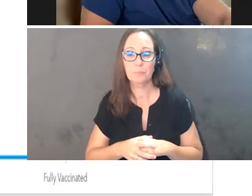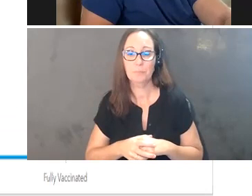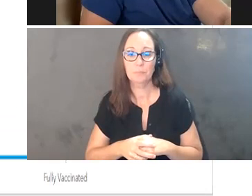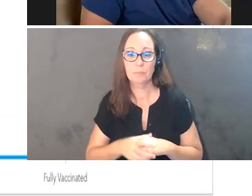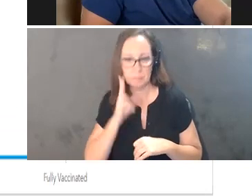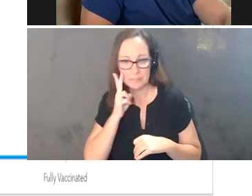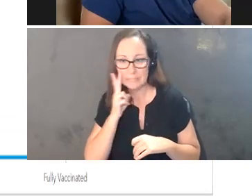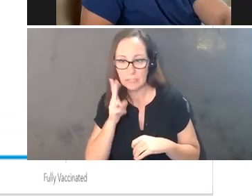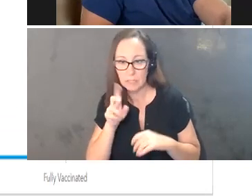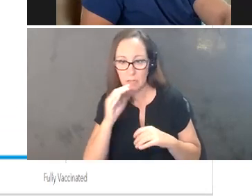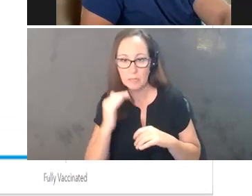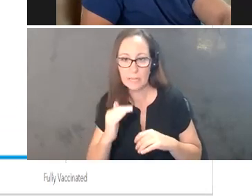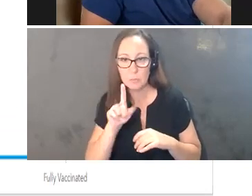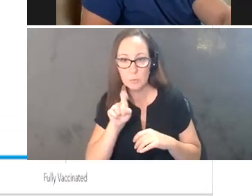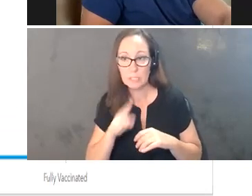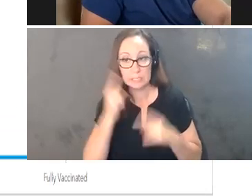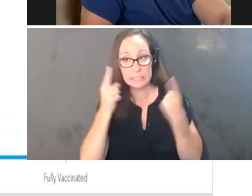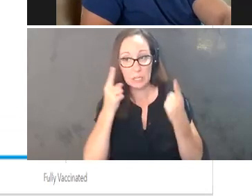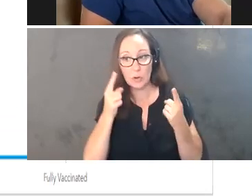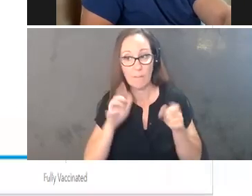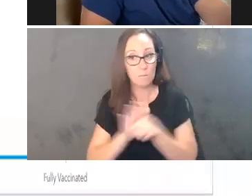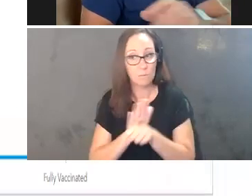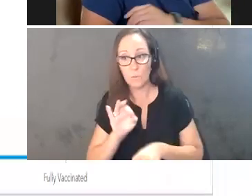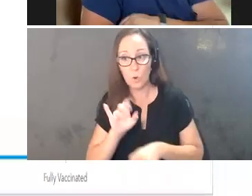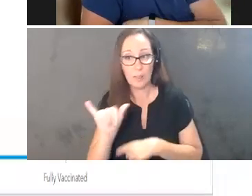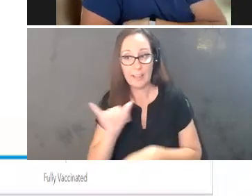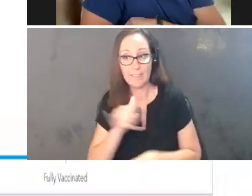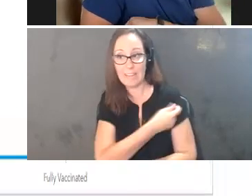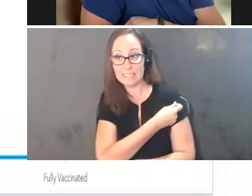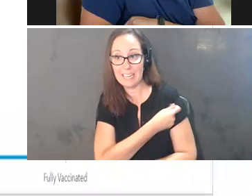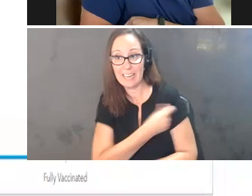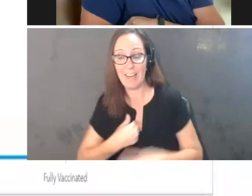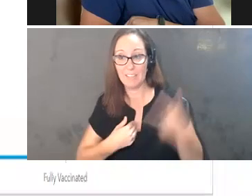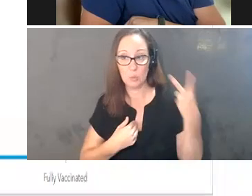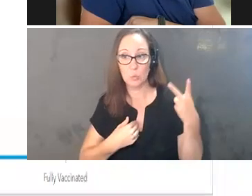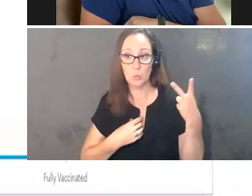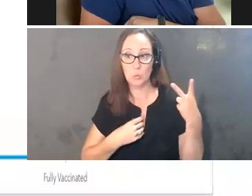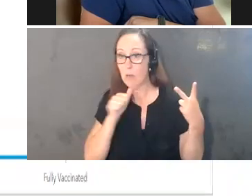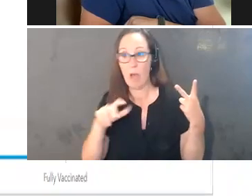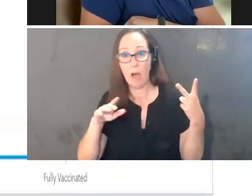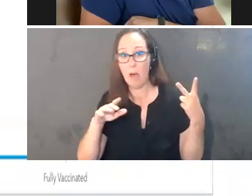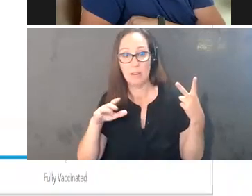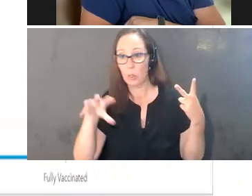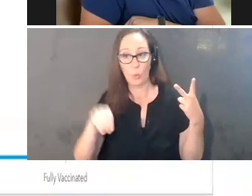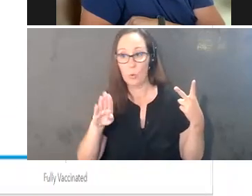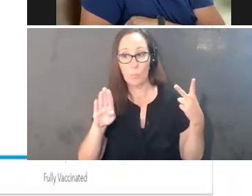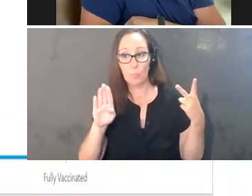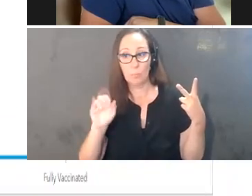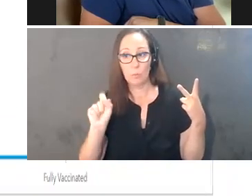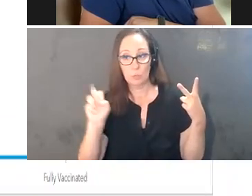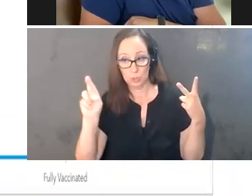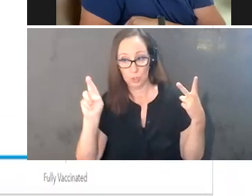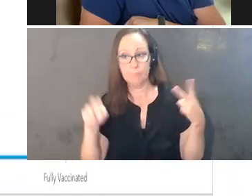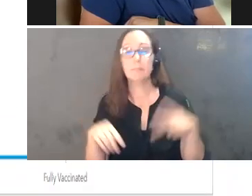Let's see. Are we considered fully vaccinated only having two shots and not the booster? So after your